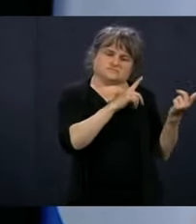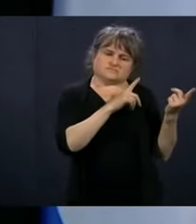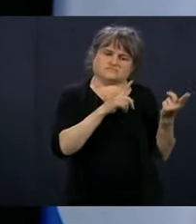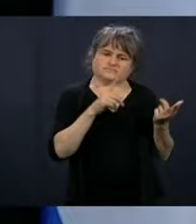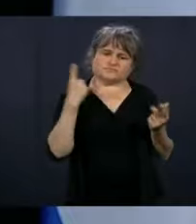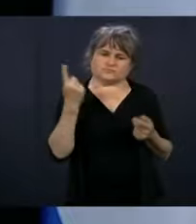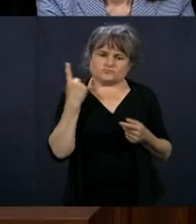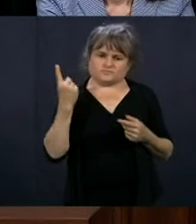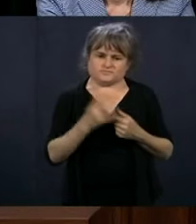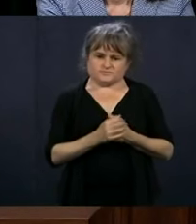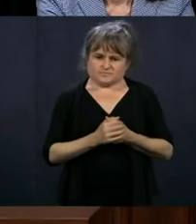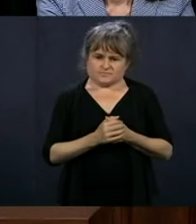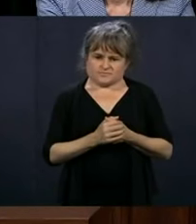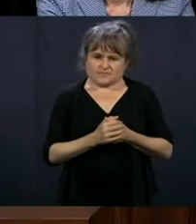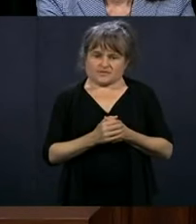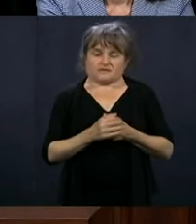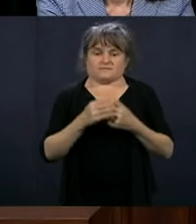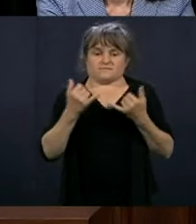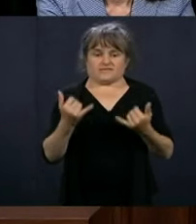have to try to maintain.